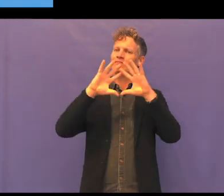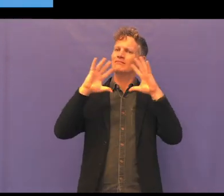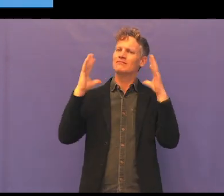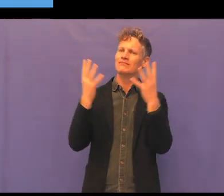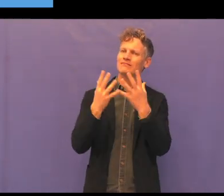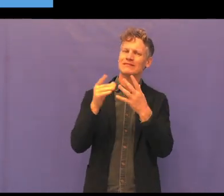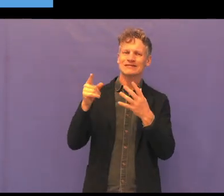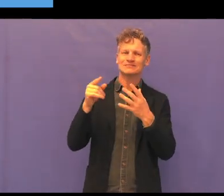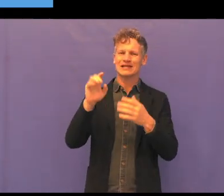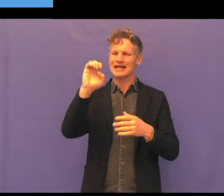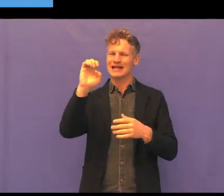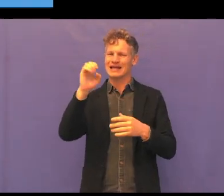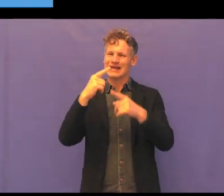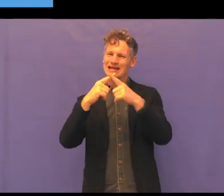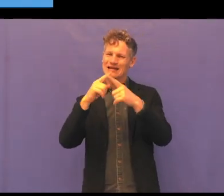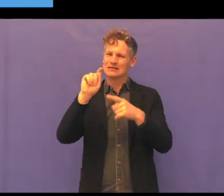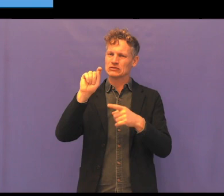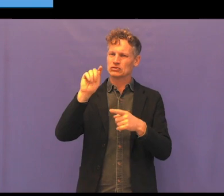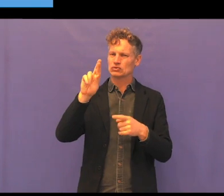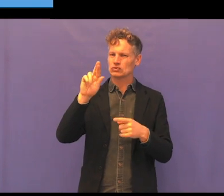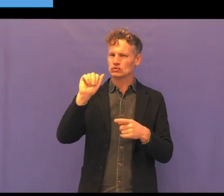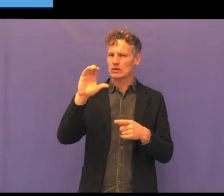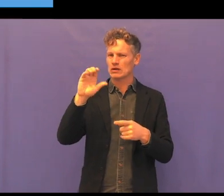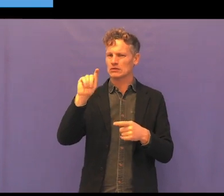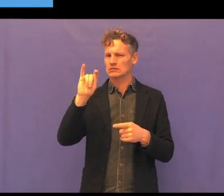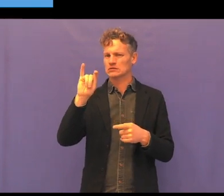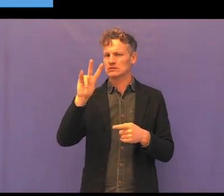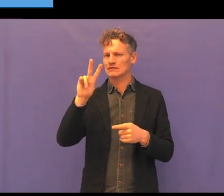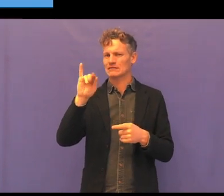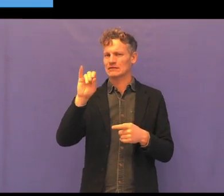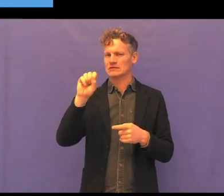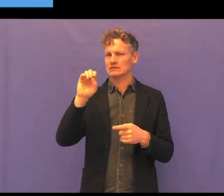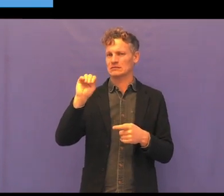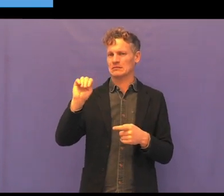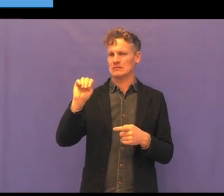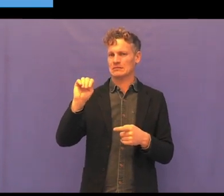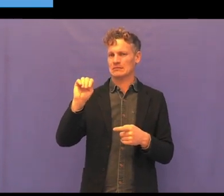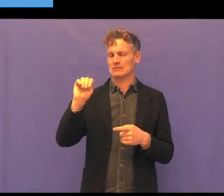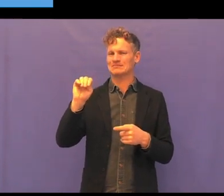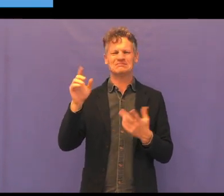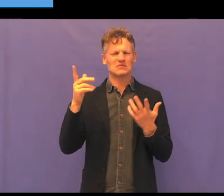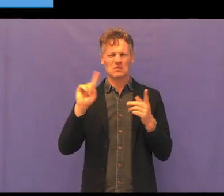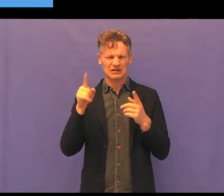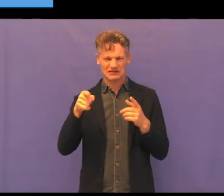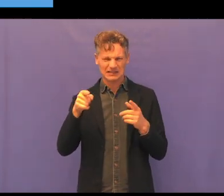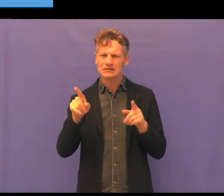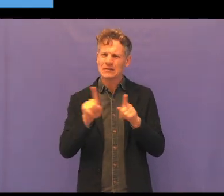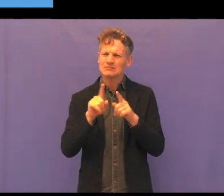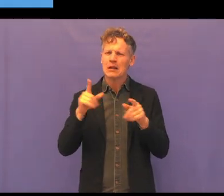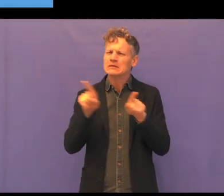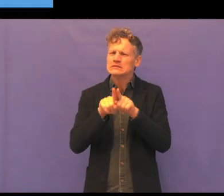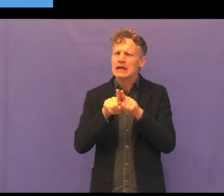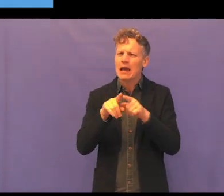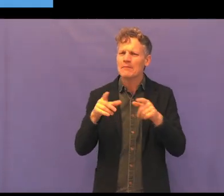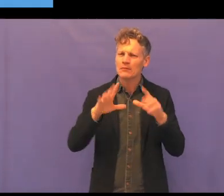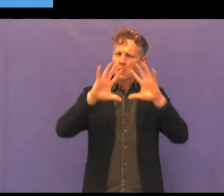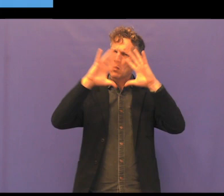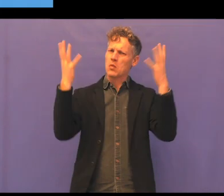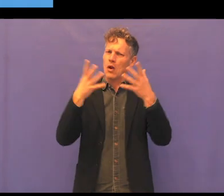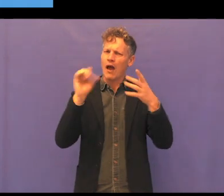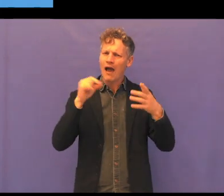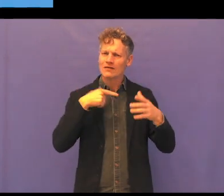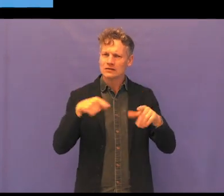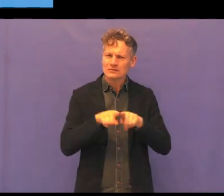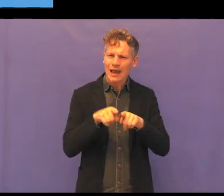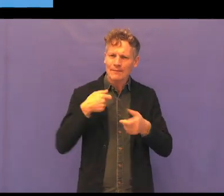fossil fuels are extracted in a way that has baleful or negative environmental consequences. Do we have